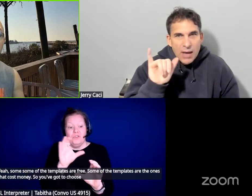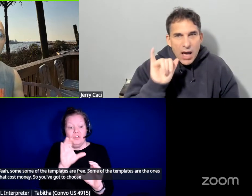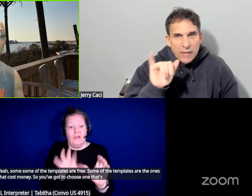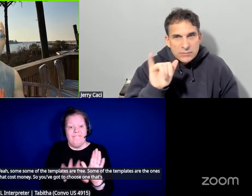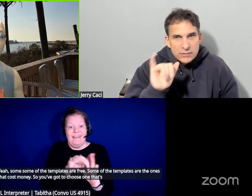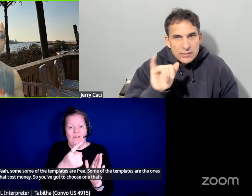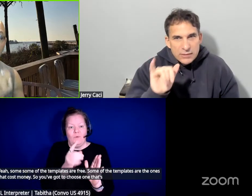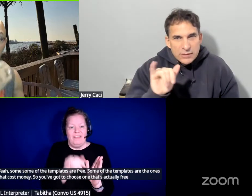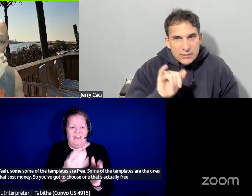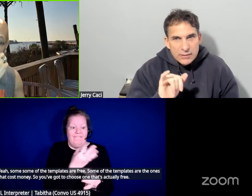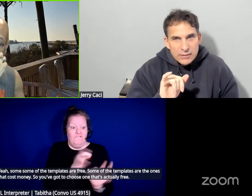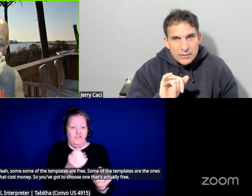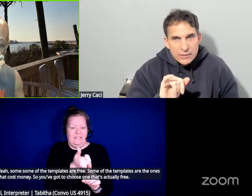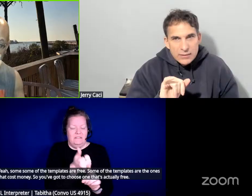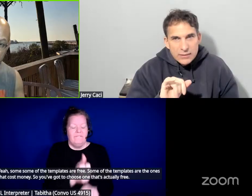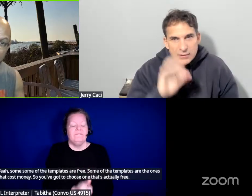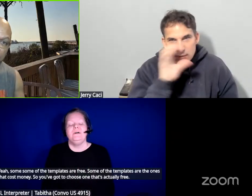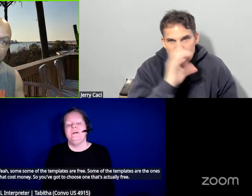actually free.